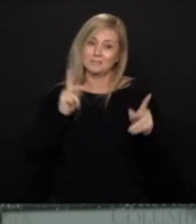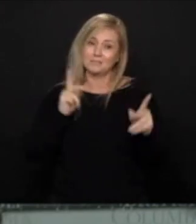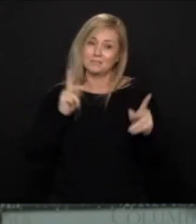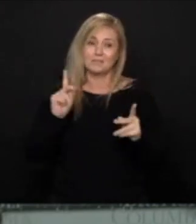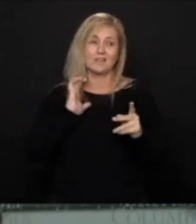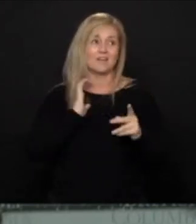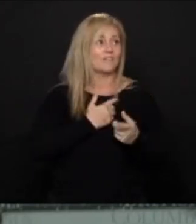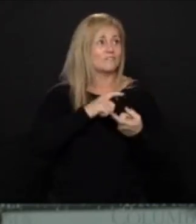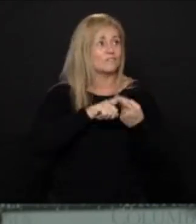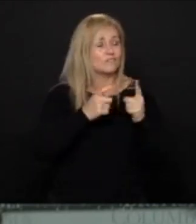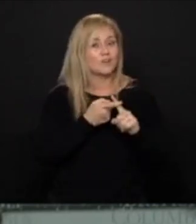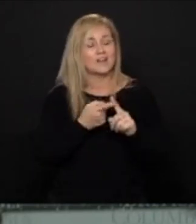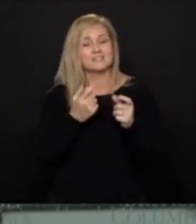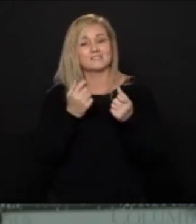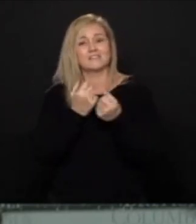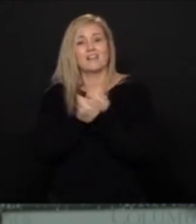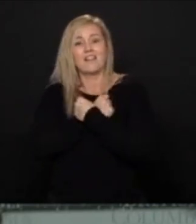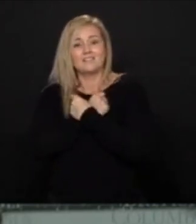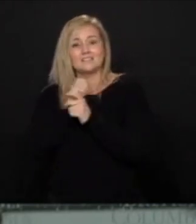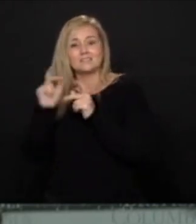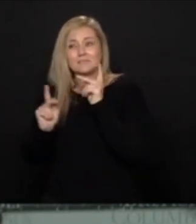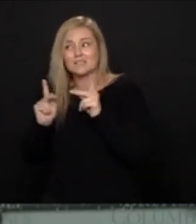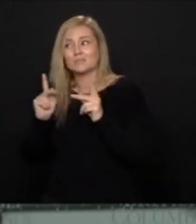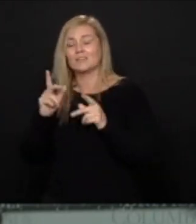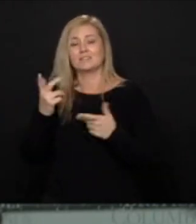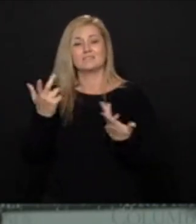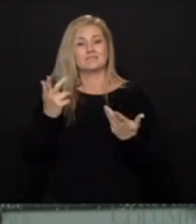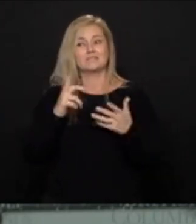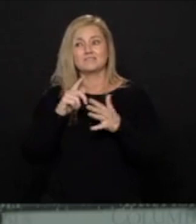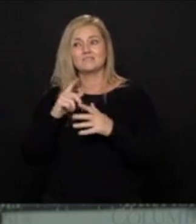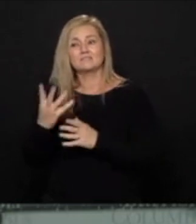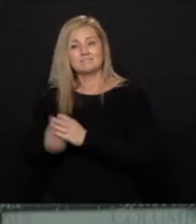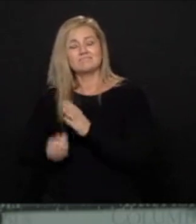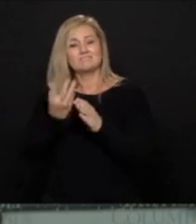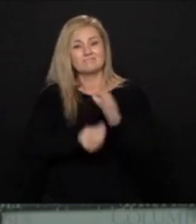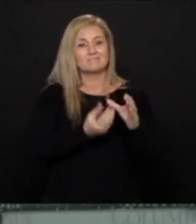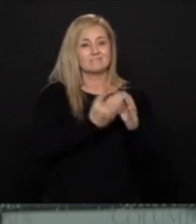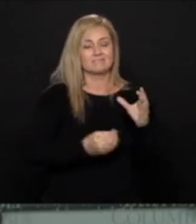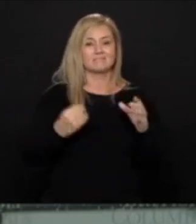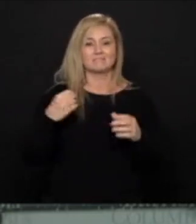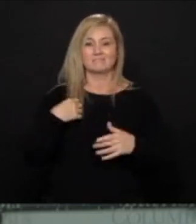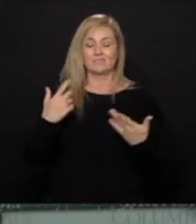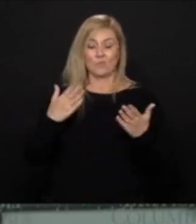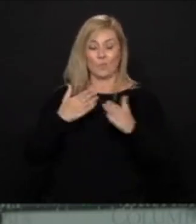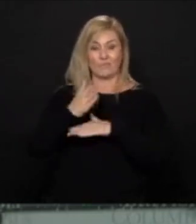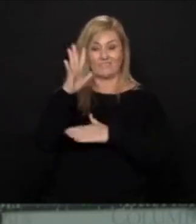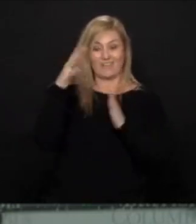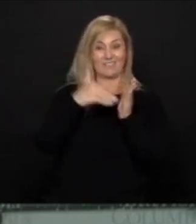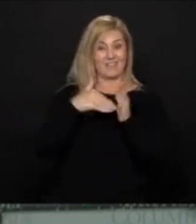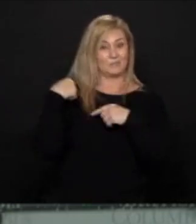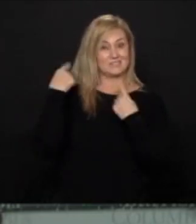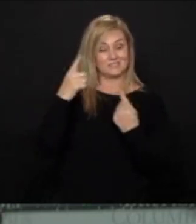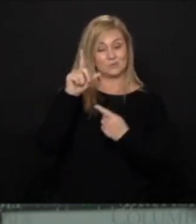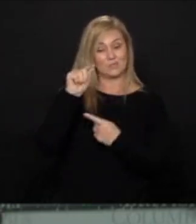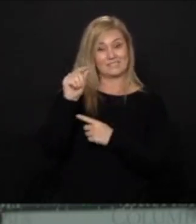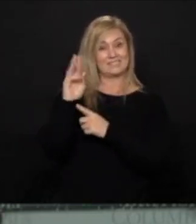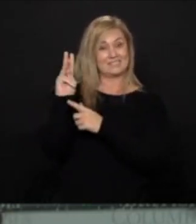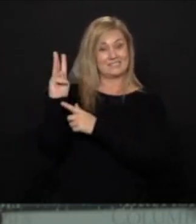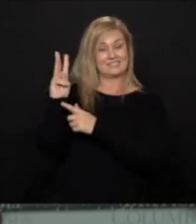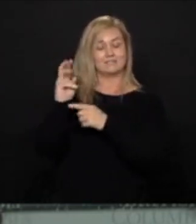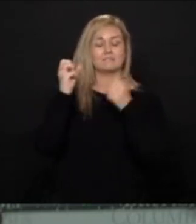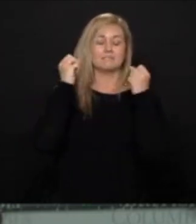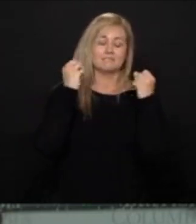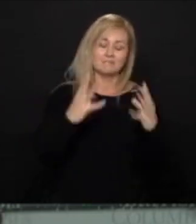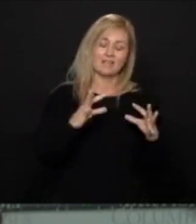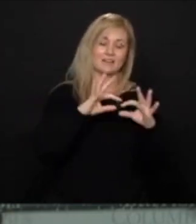loved ones in this crisis, over 5,000 since 2016. And so many families and